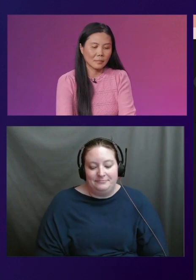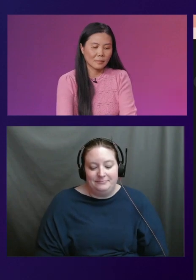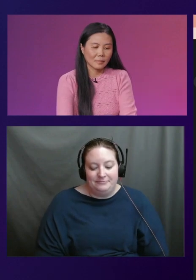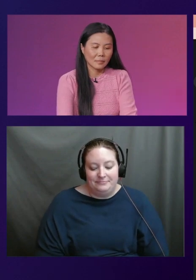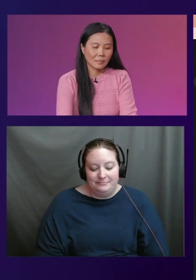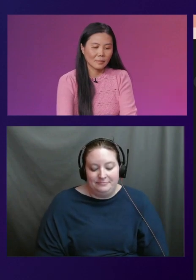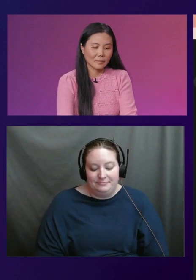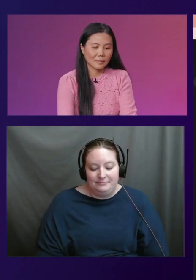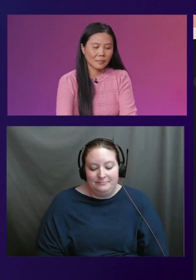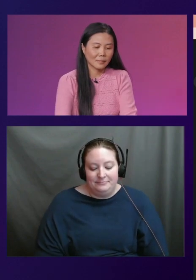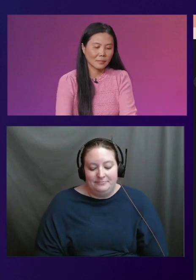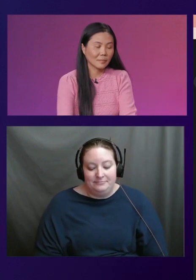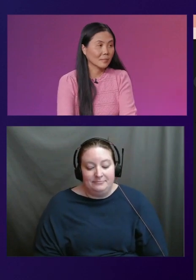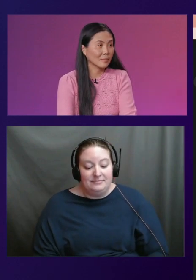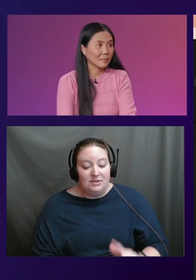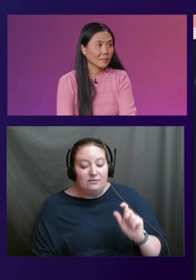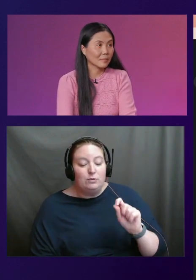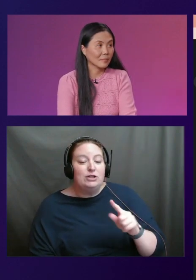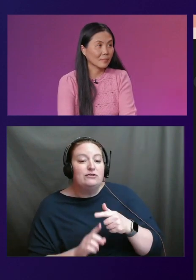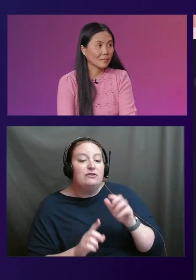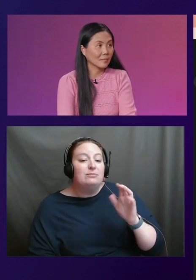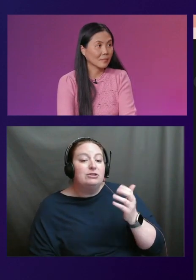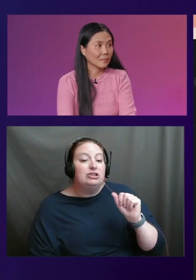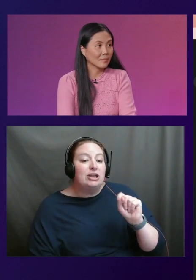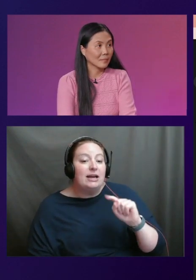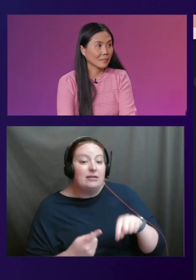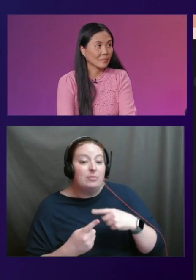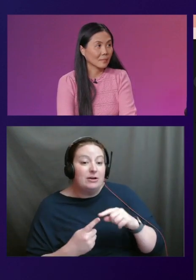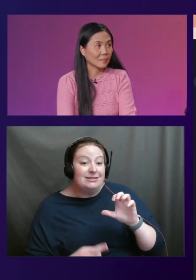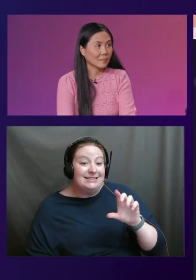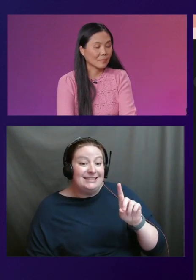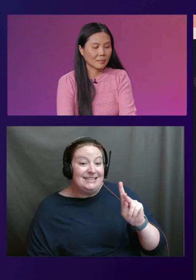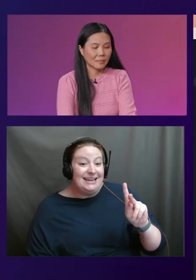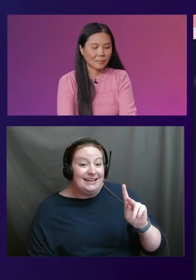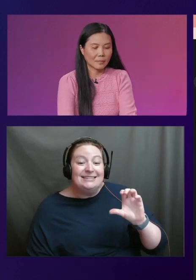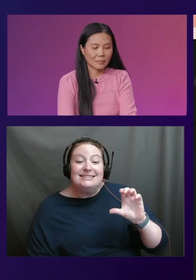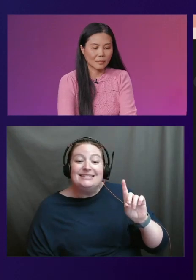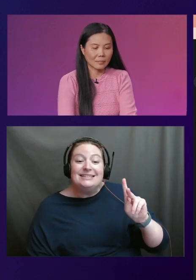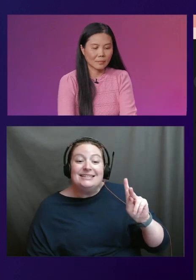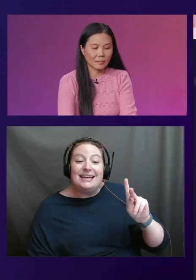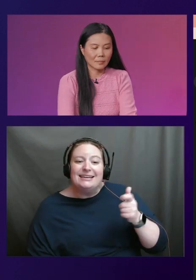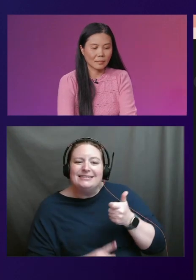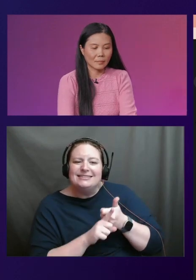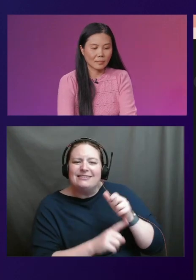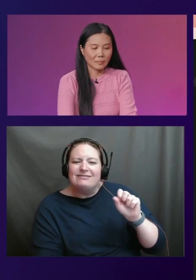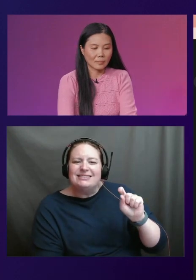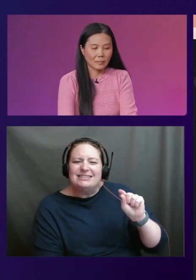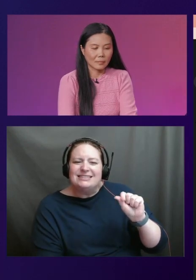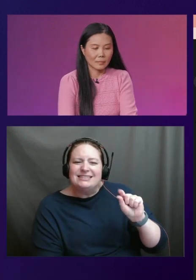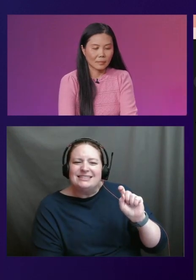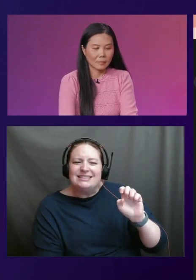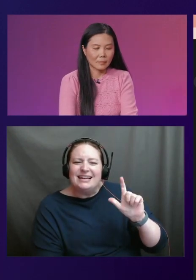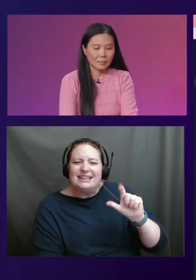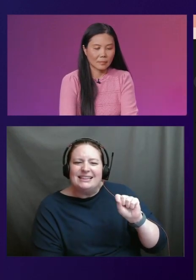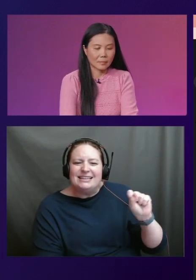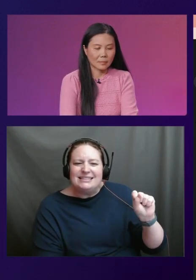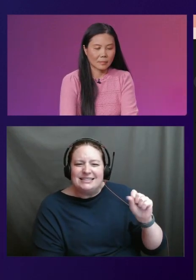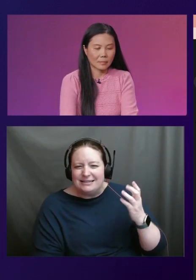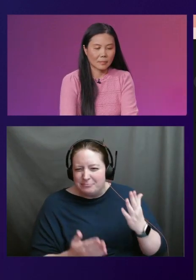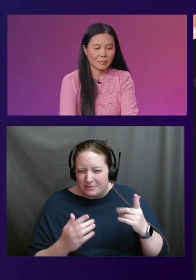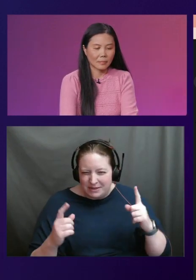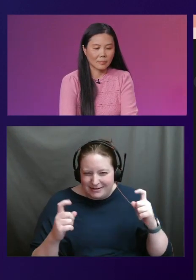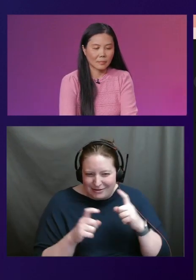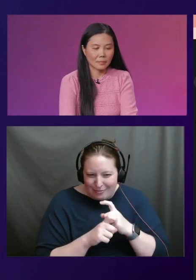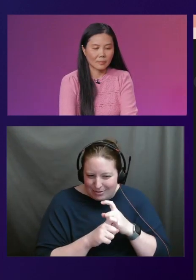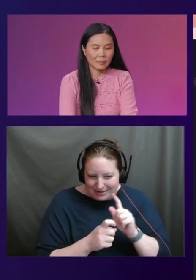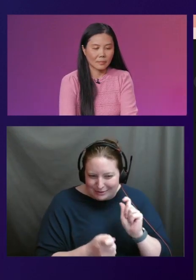We got a question from Chad about CDK. Is the CDK stateless? Which might be a bit of a complex question to go